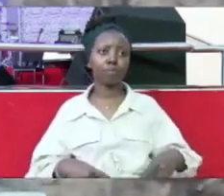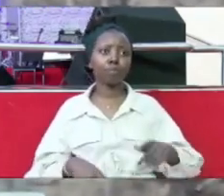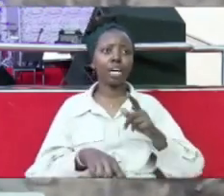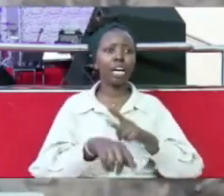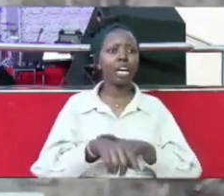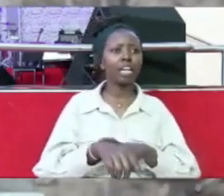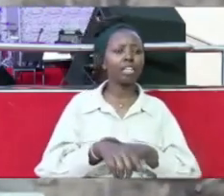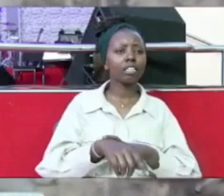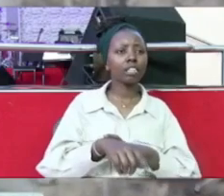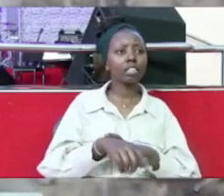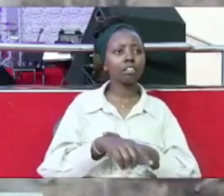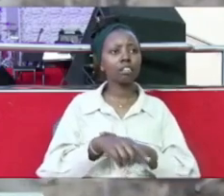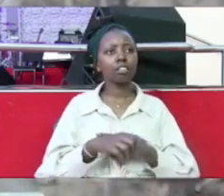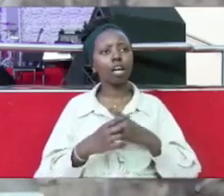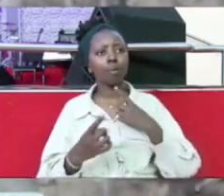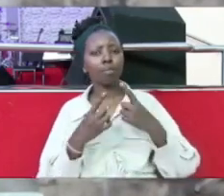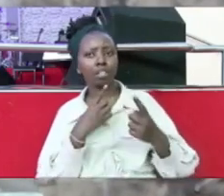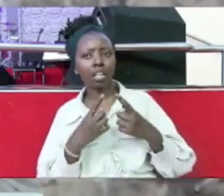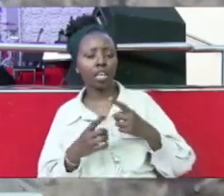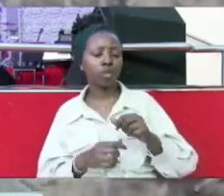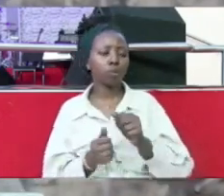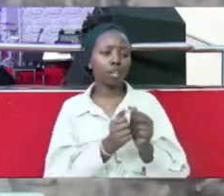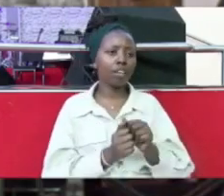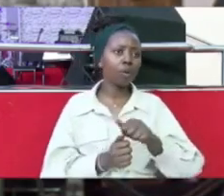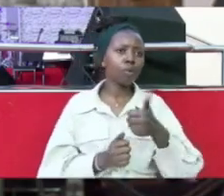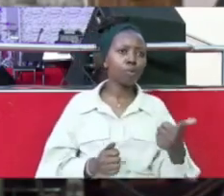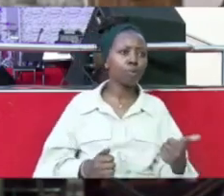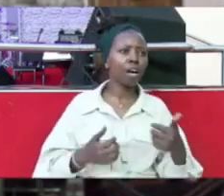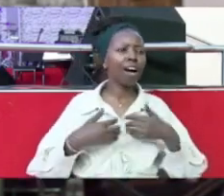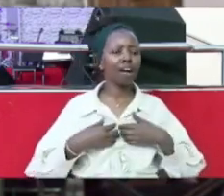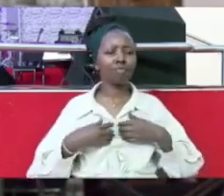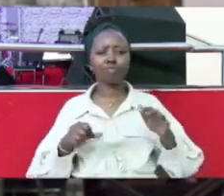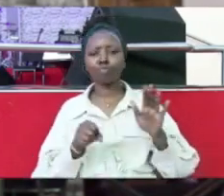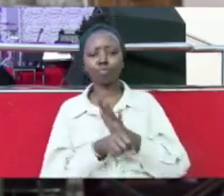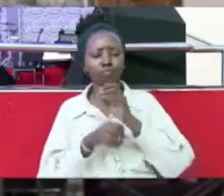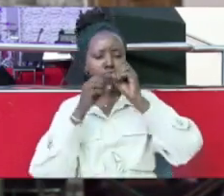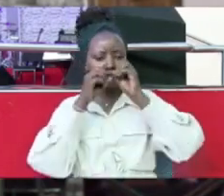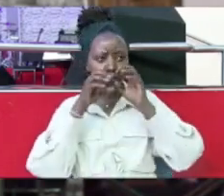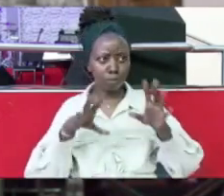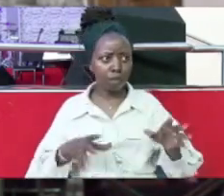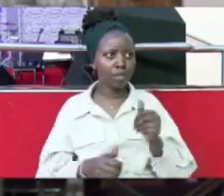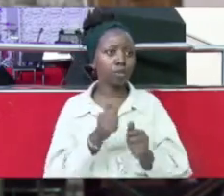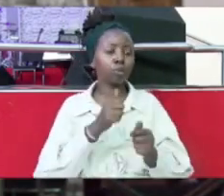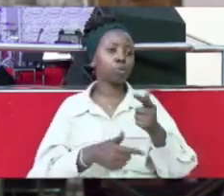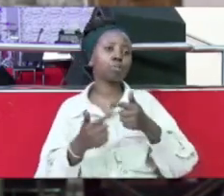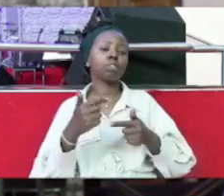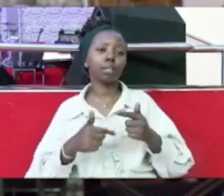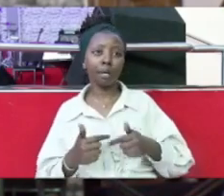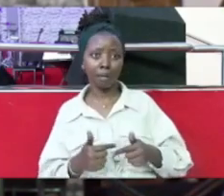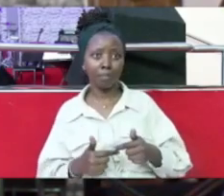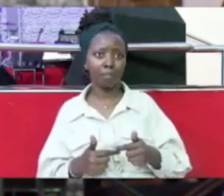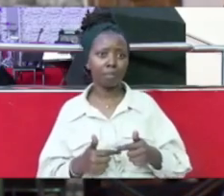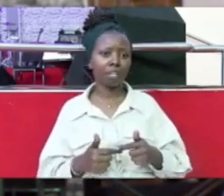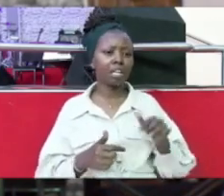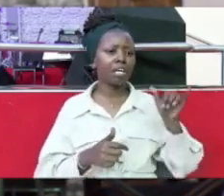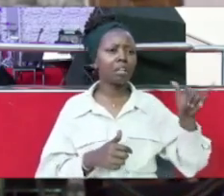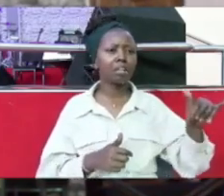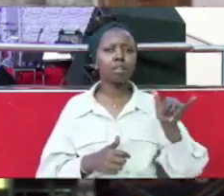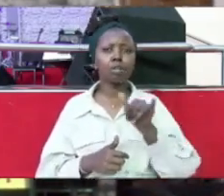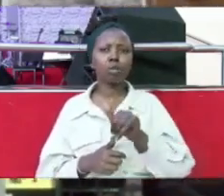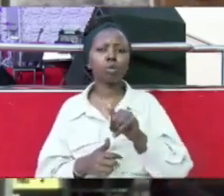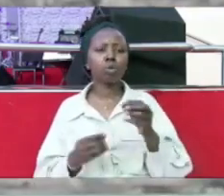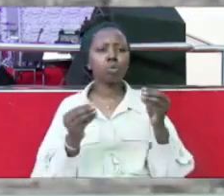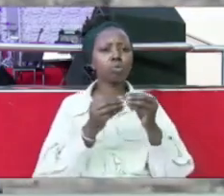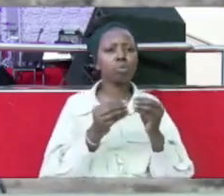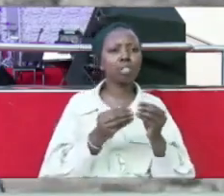interact with others, tunapotangamana na wengine, there is great blessings that come out. Kuna baraka nyingi ambazo zinaonekana. In those meetings, maybe when you share